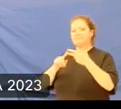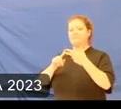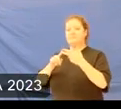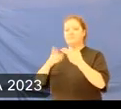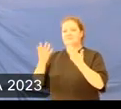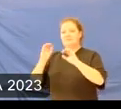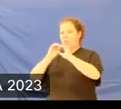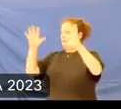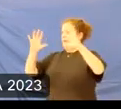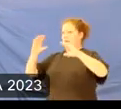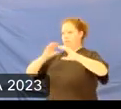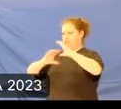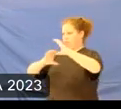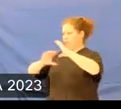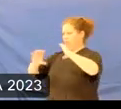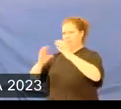communication that